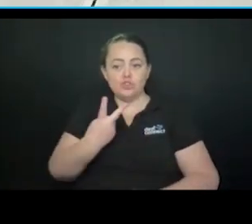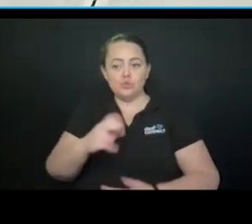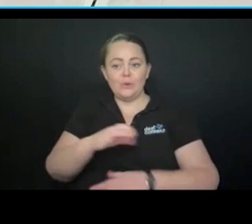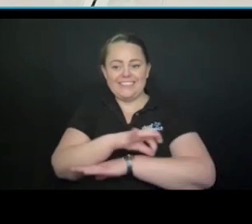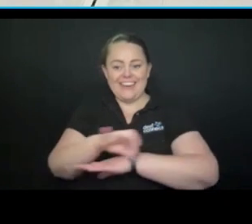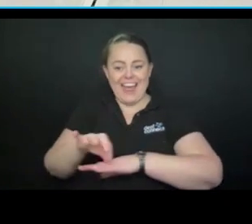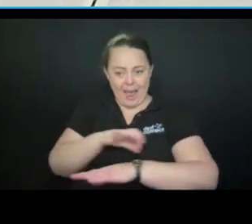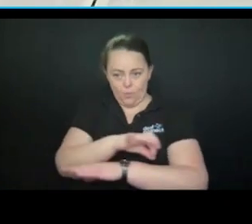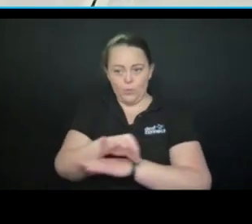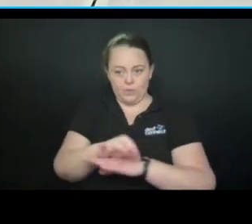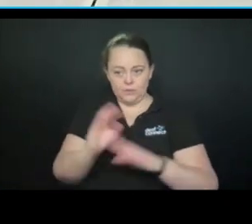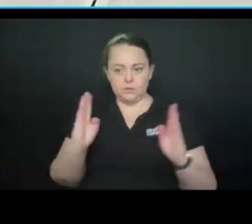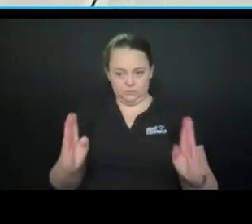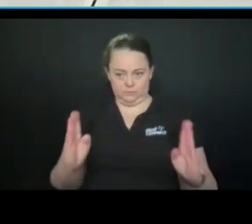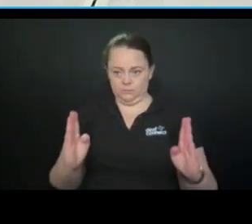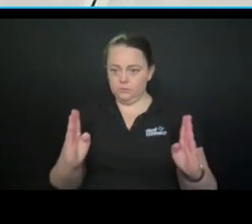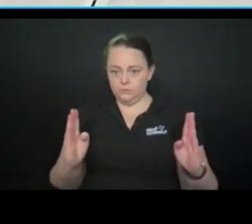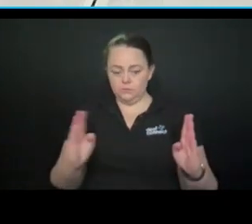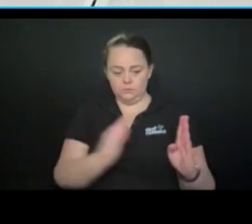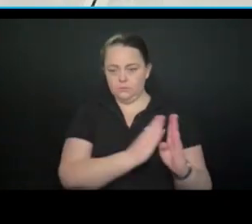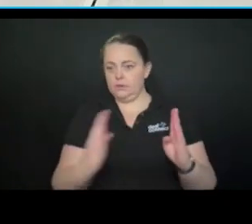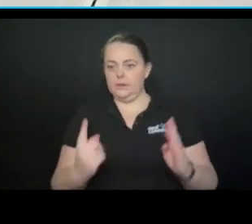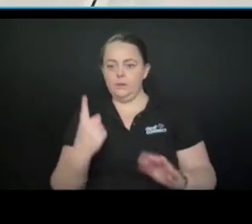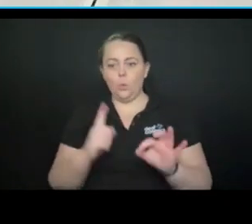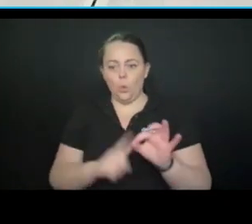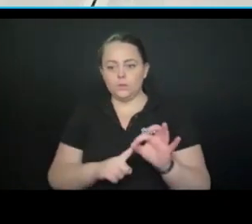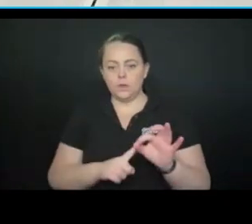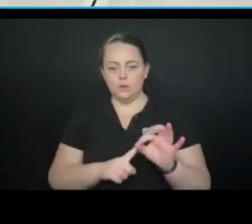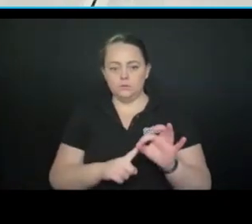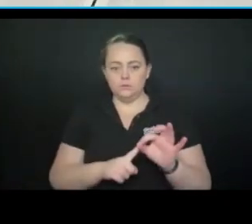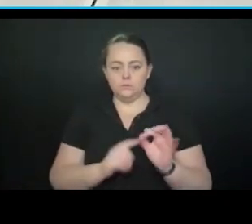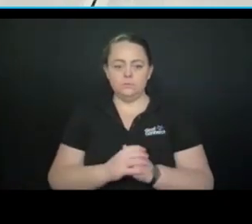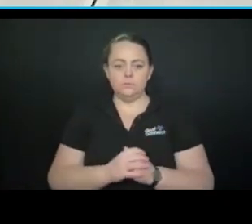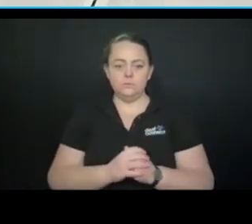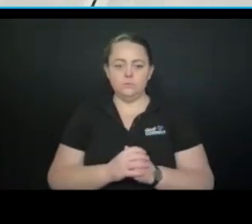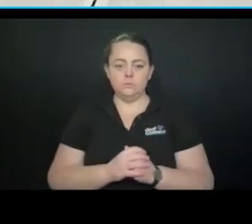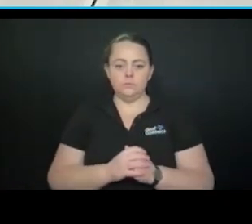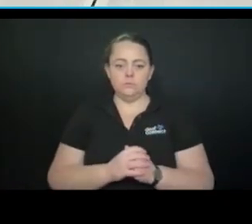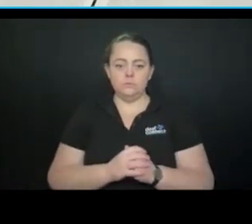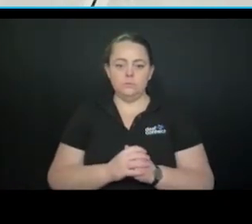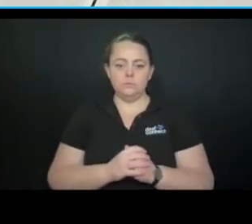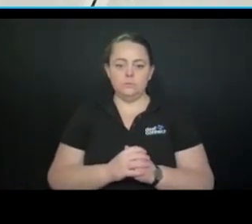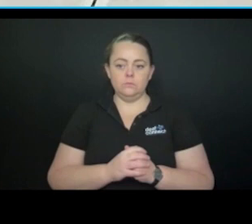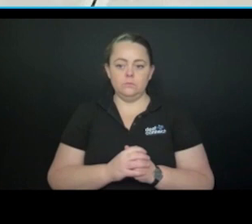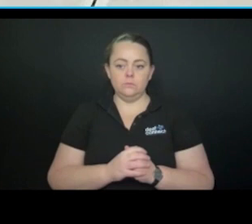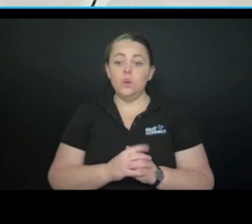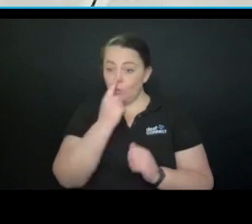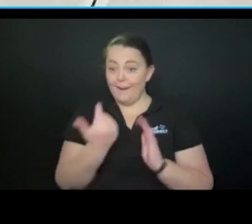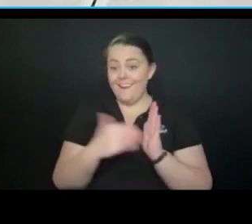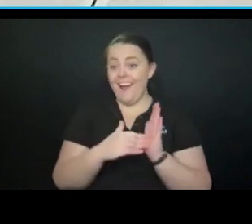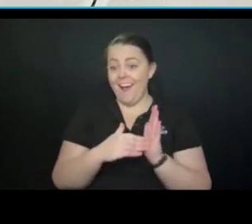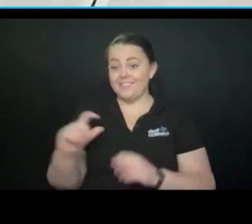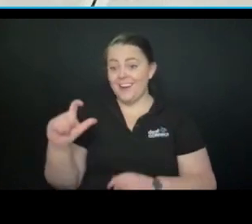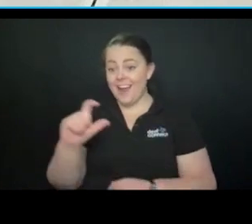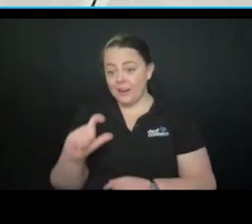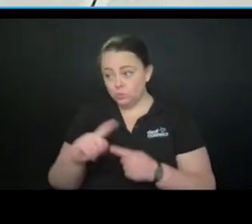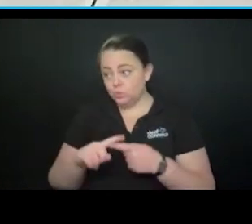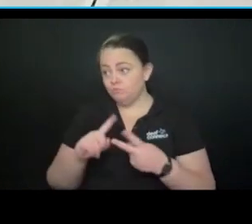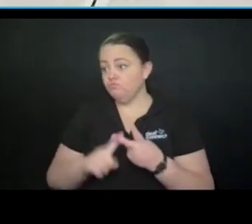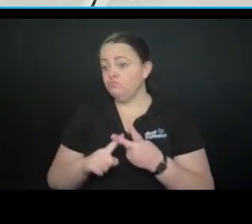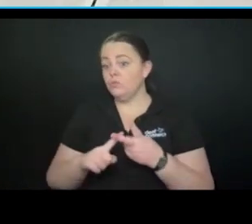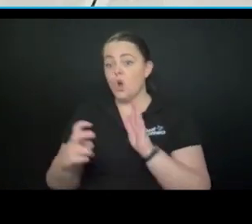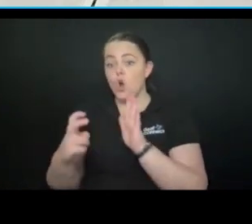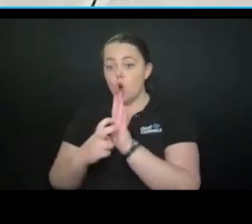quarter. All staff are included, so irrespective of the type of employment, so including casual, contractors and